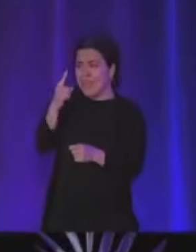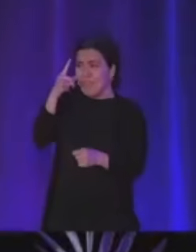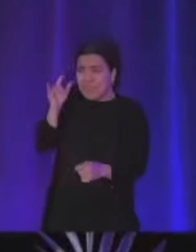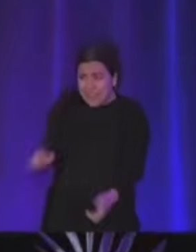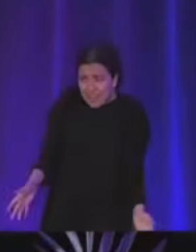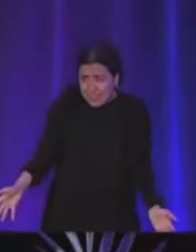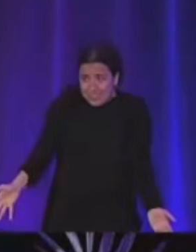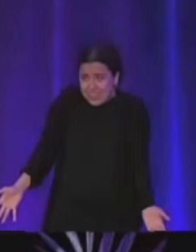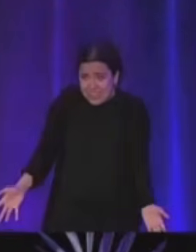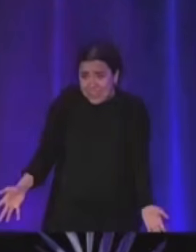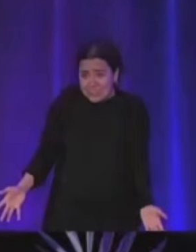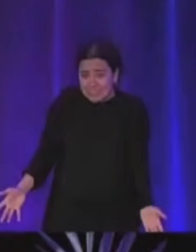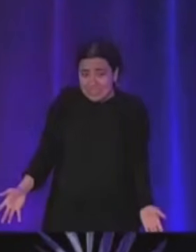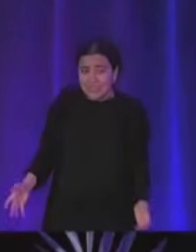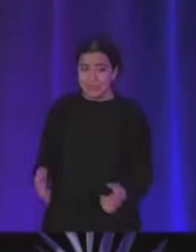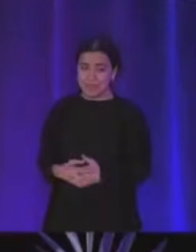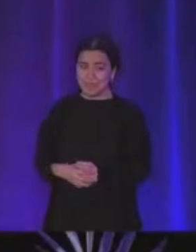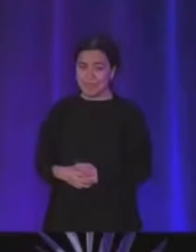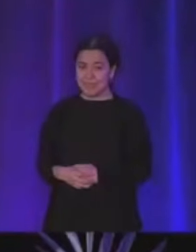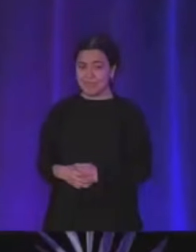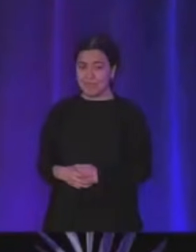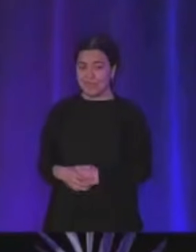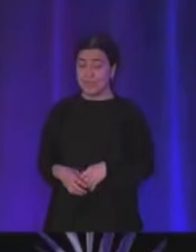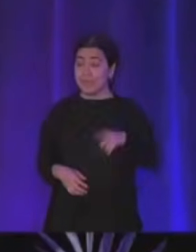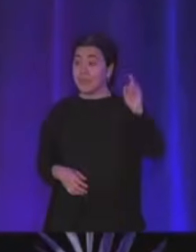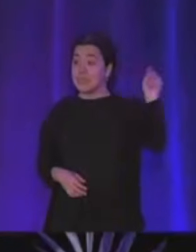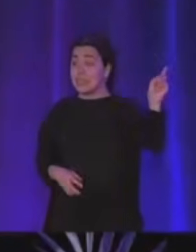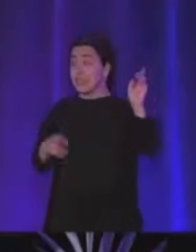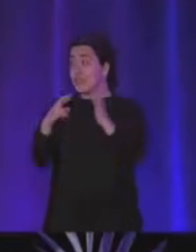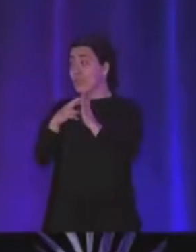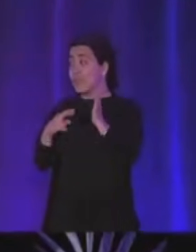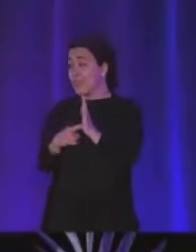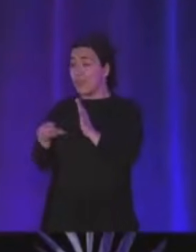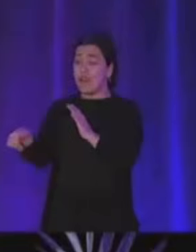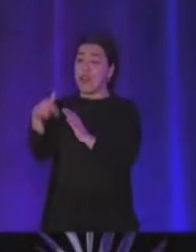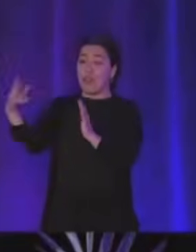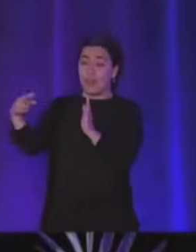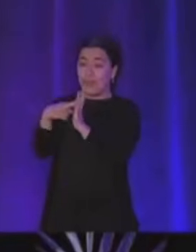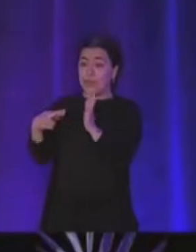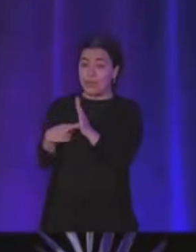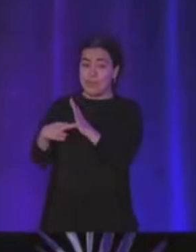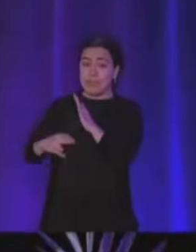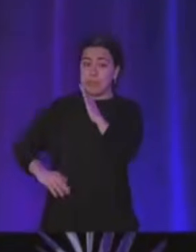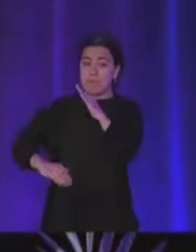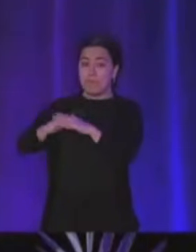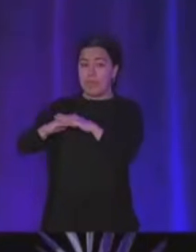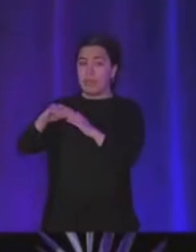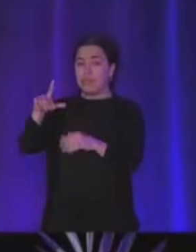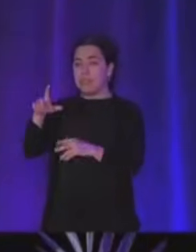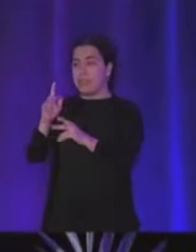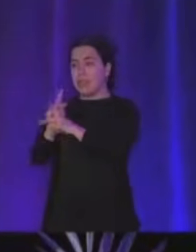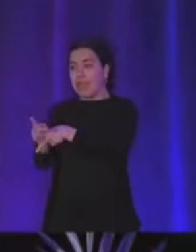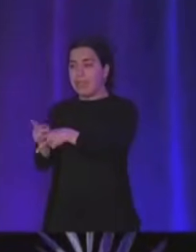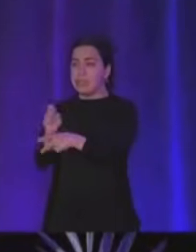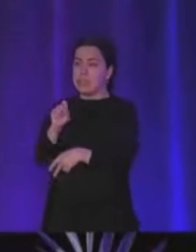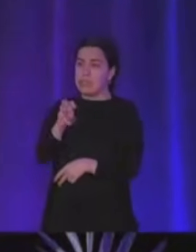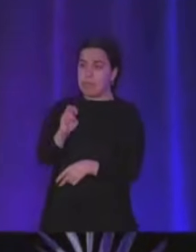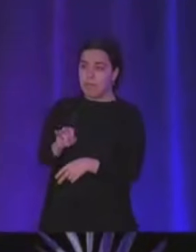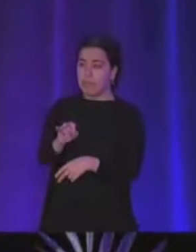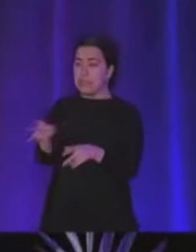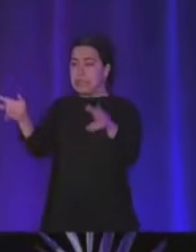for. Matting. This rule indents. The other rules, max lens, semi, whatever, they're evil. They are